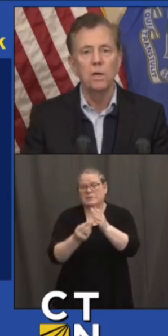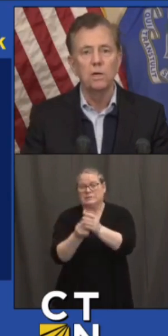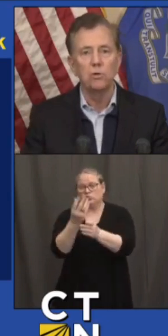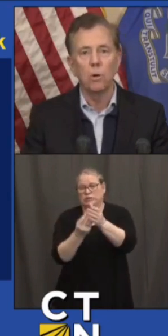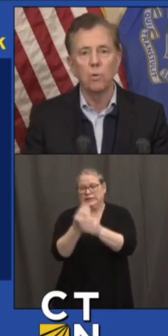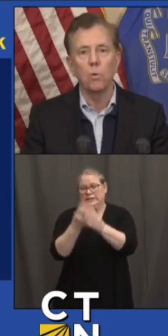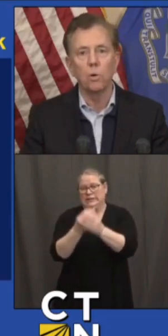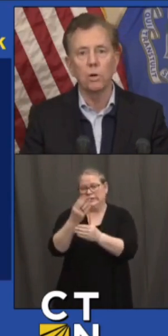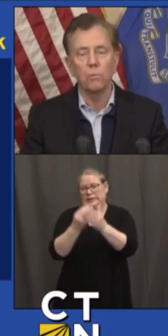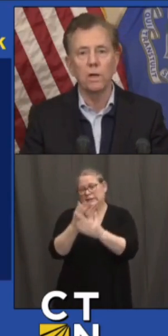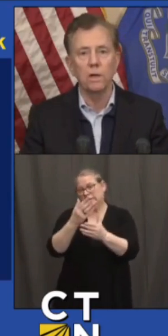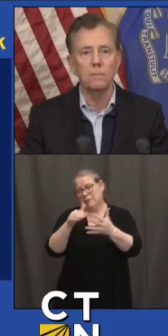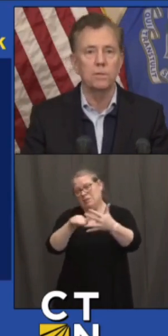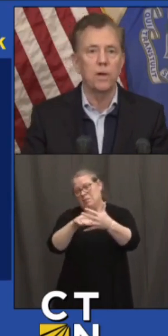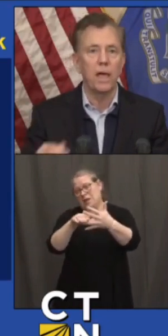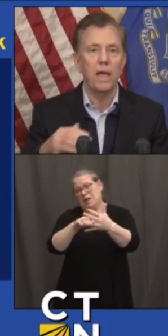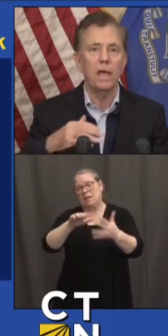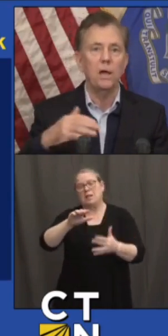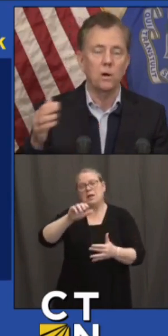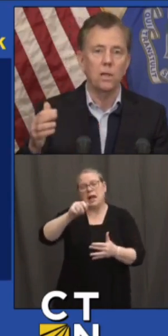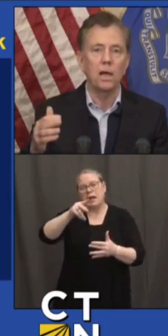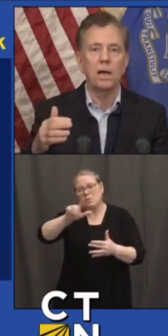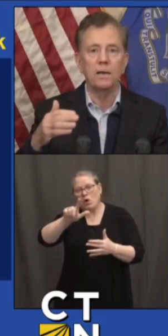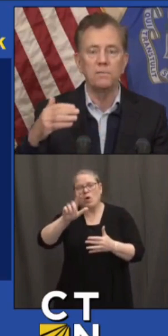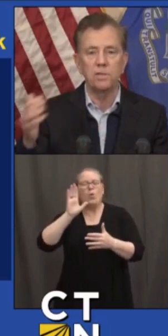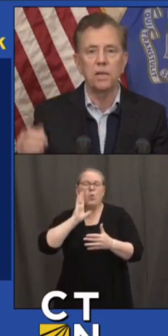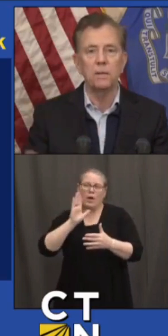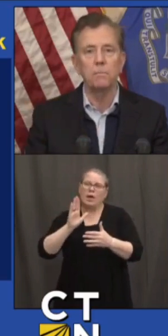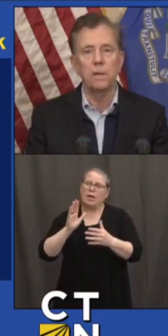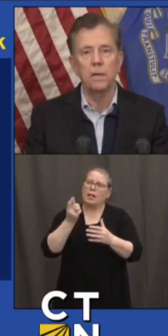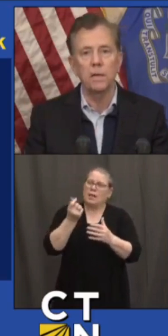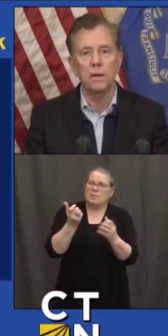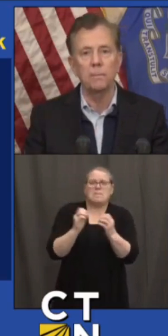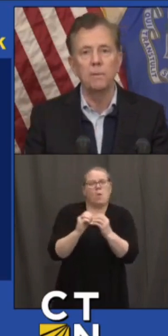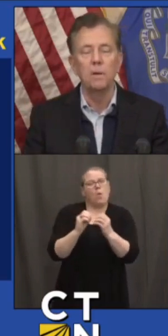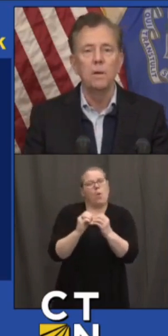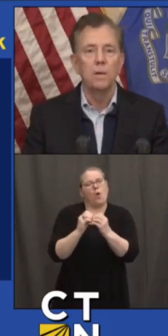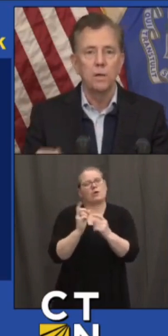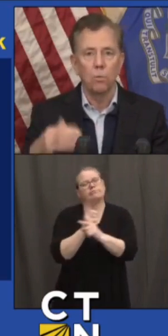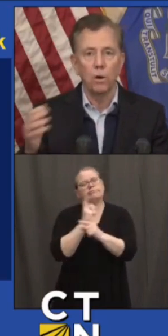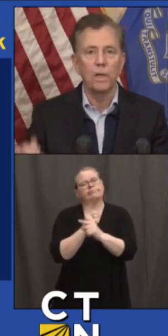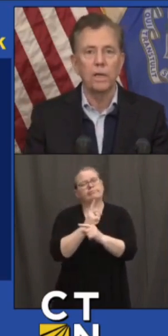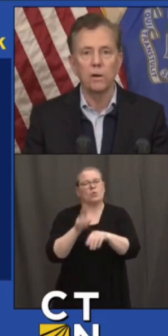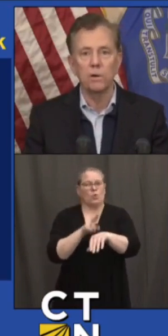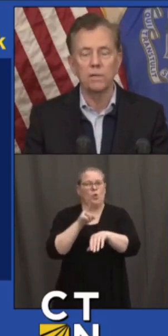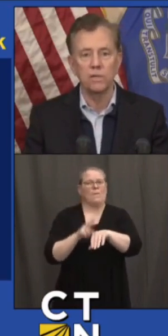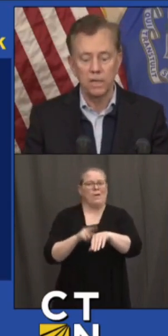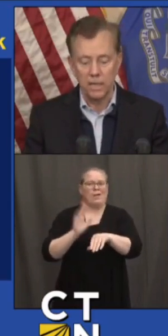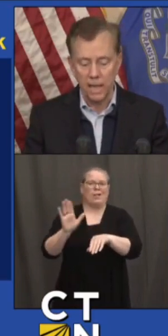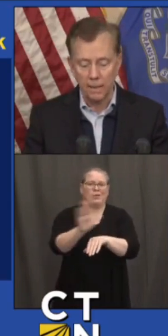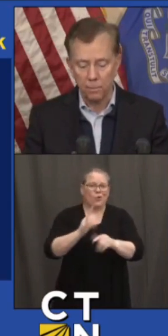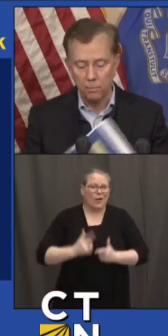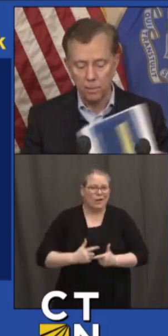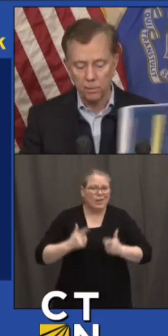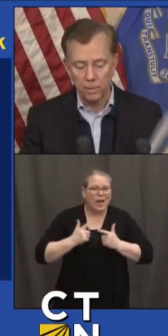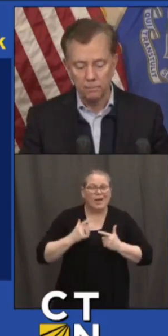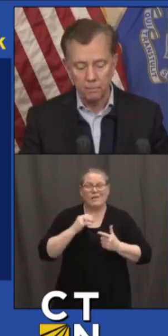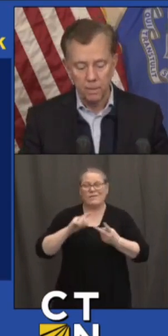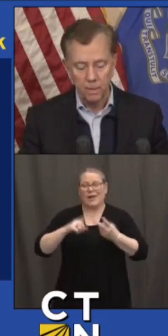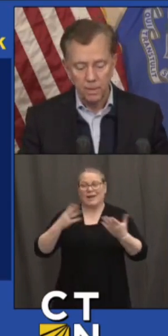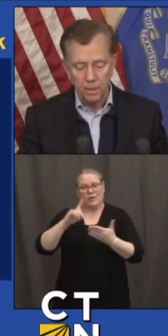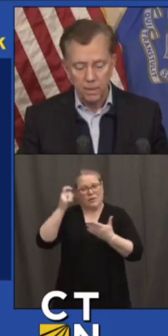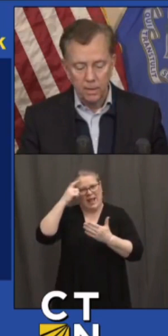to normal order when it comes to A, our lives, and B, working here inside the Capitol